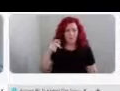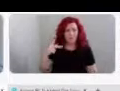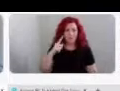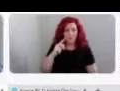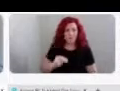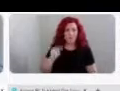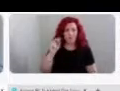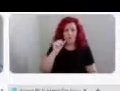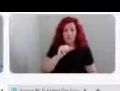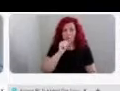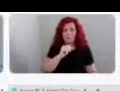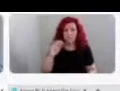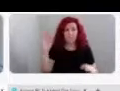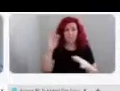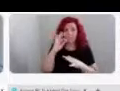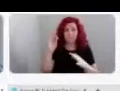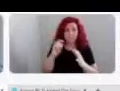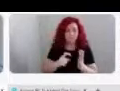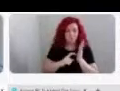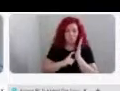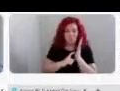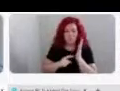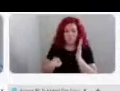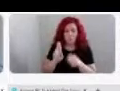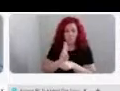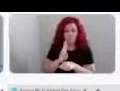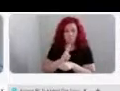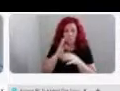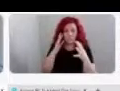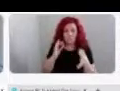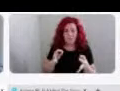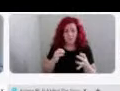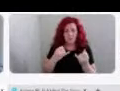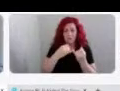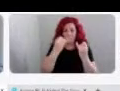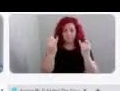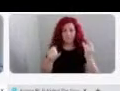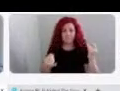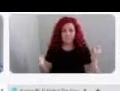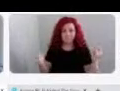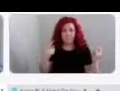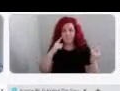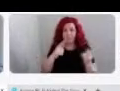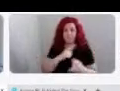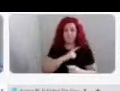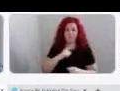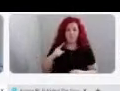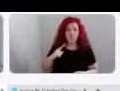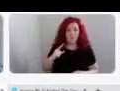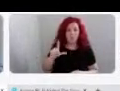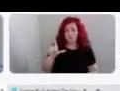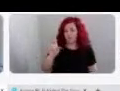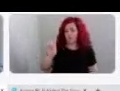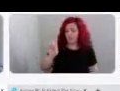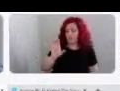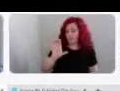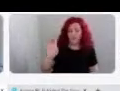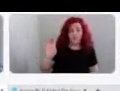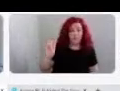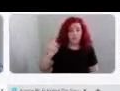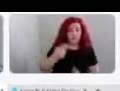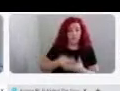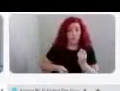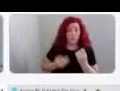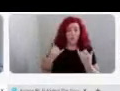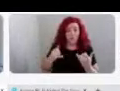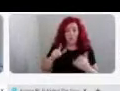i have no idea what the criteria is that you use to decide the defining lines of our legislative and congressional districts i am in the